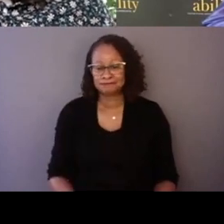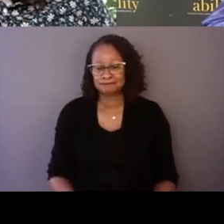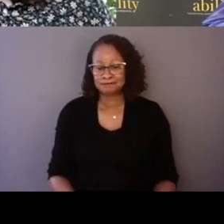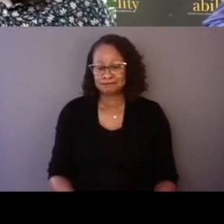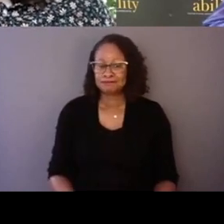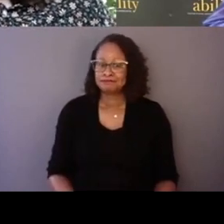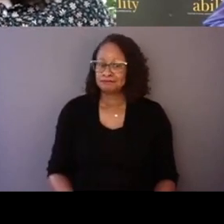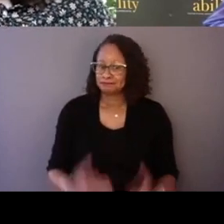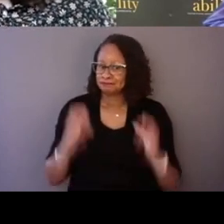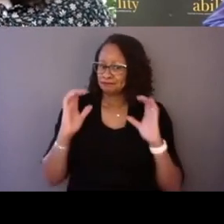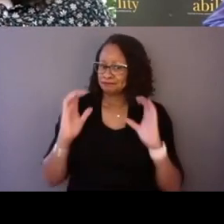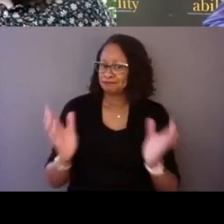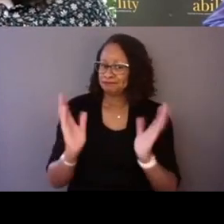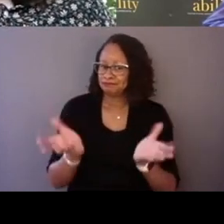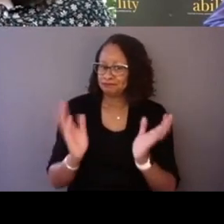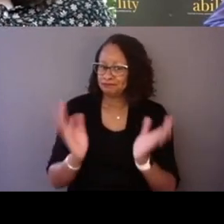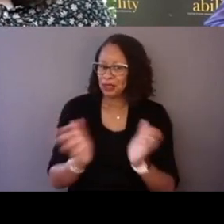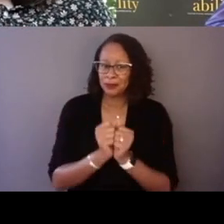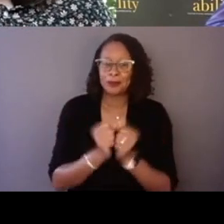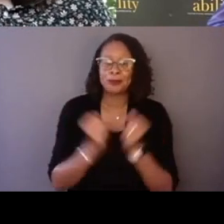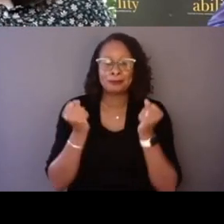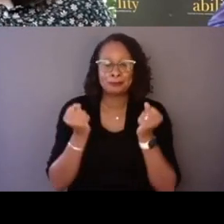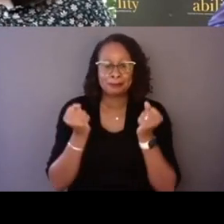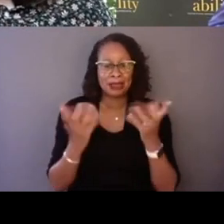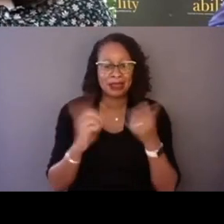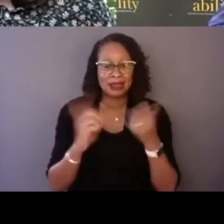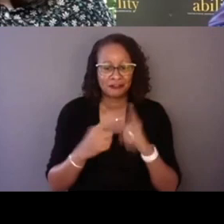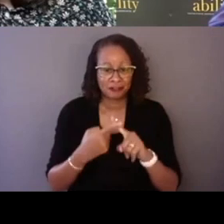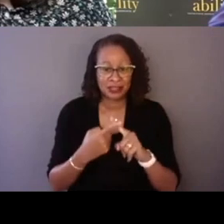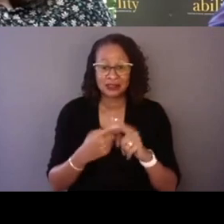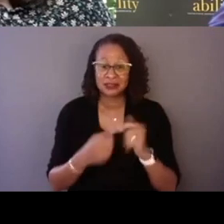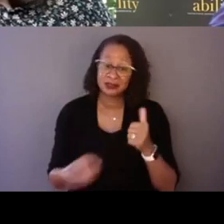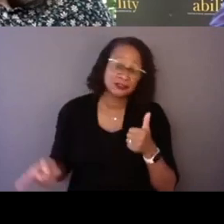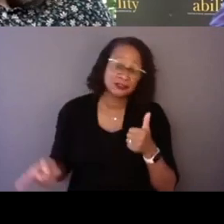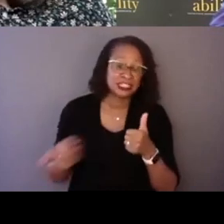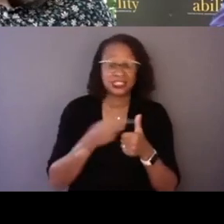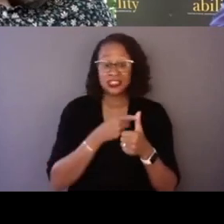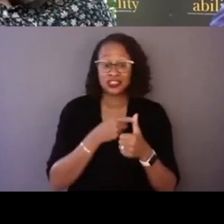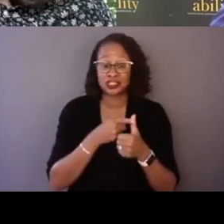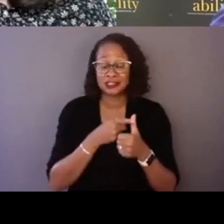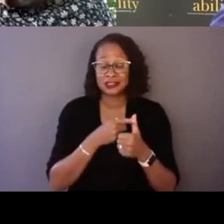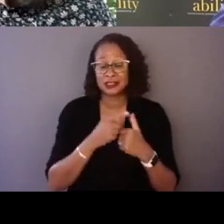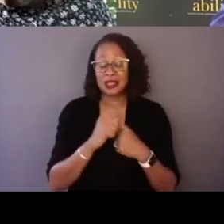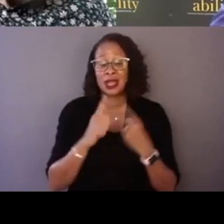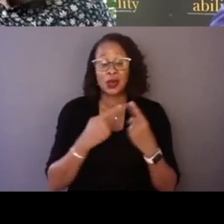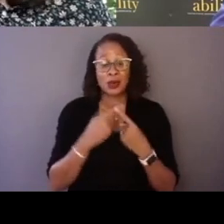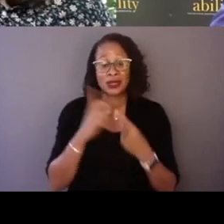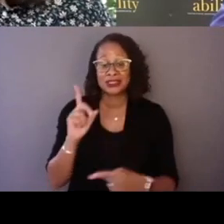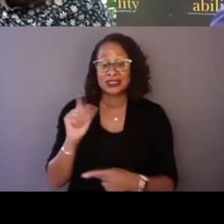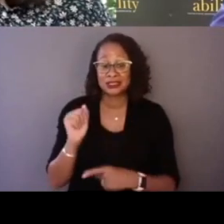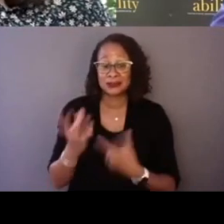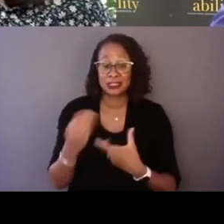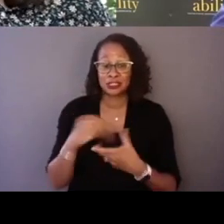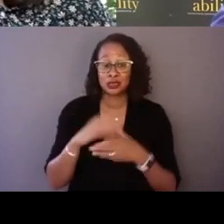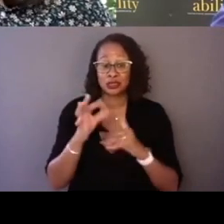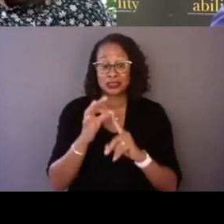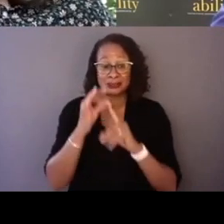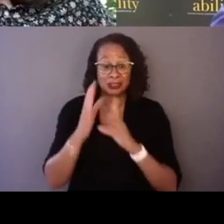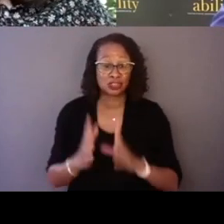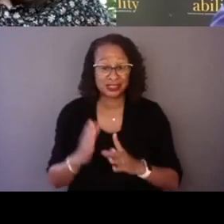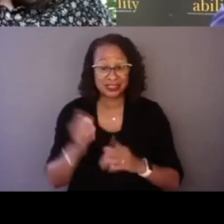many friends, so, at least initially, when a disability inclusion specialist is